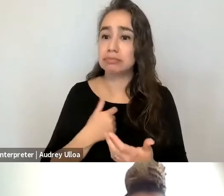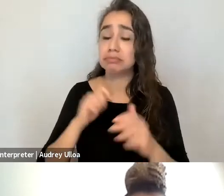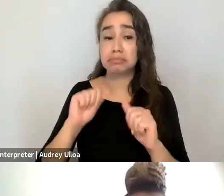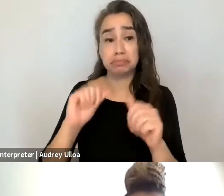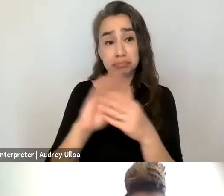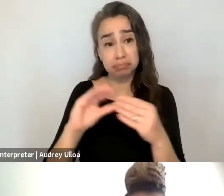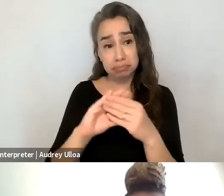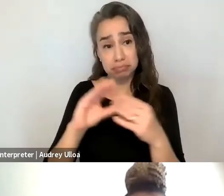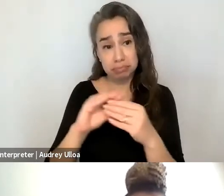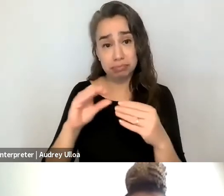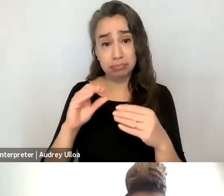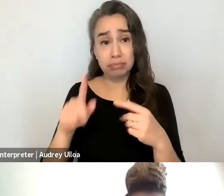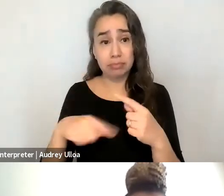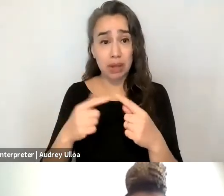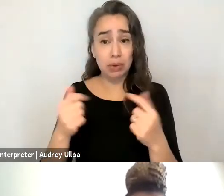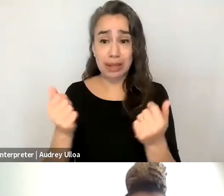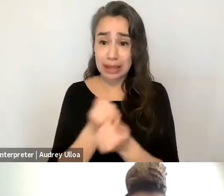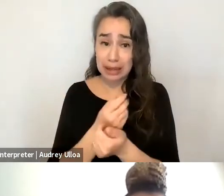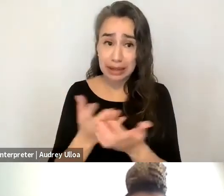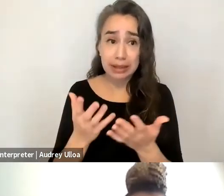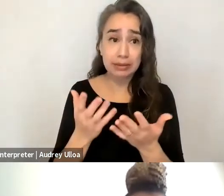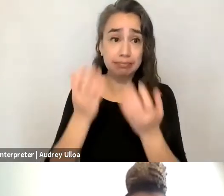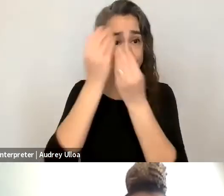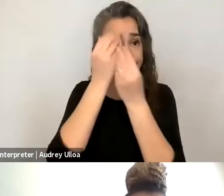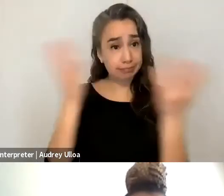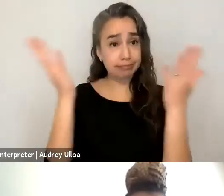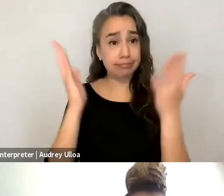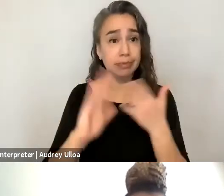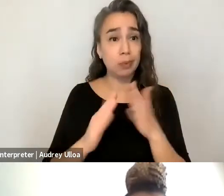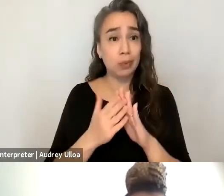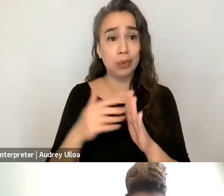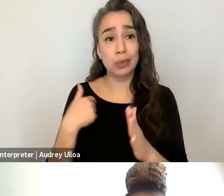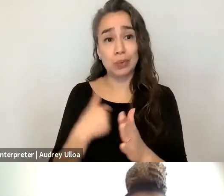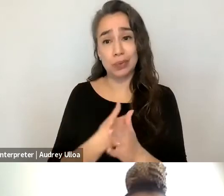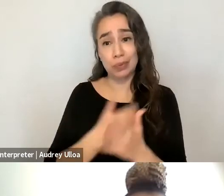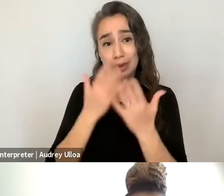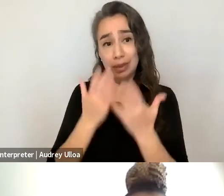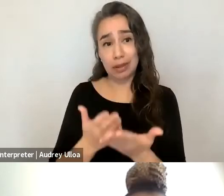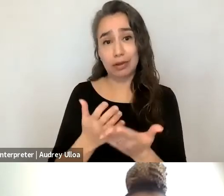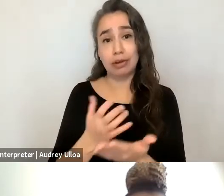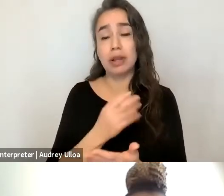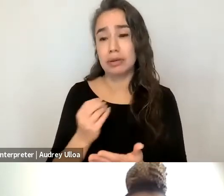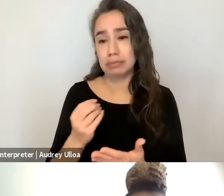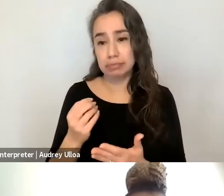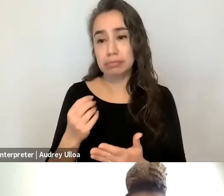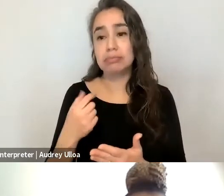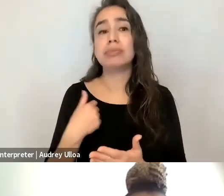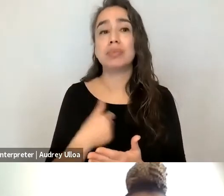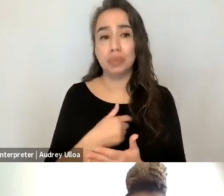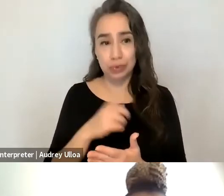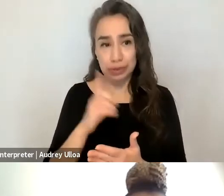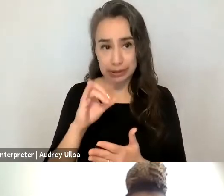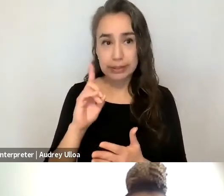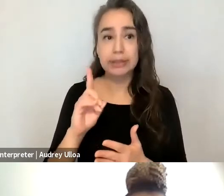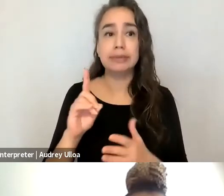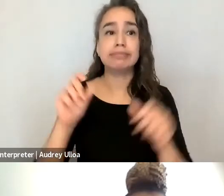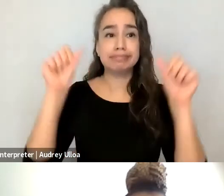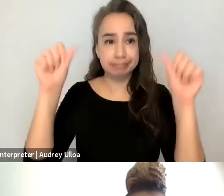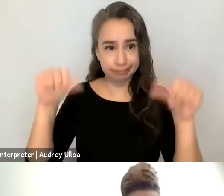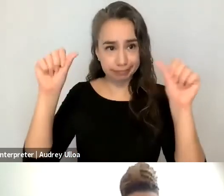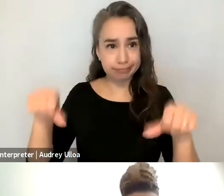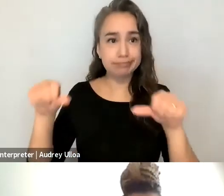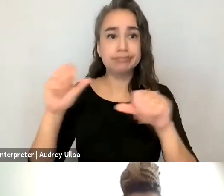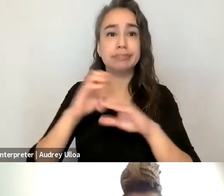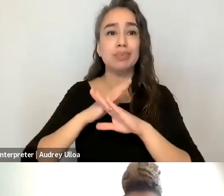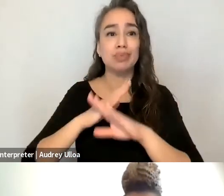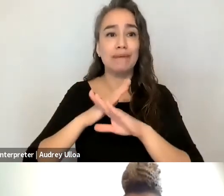anything, and let the community know that we were there, and we were able to put up prevention billboards for